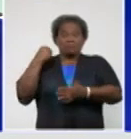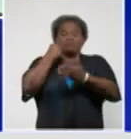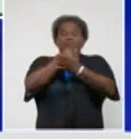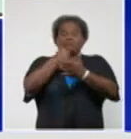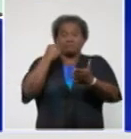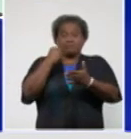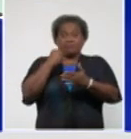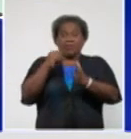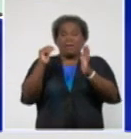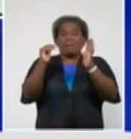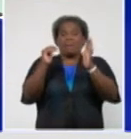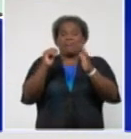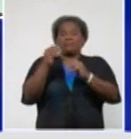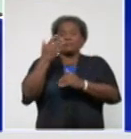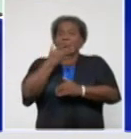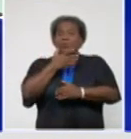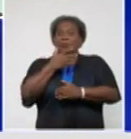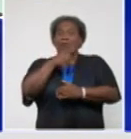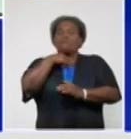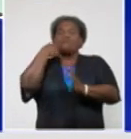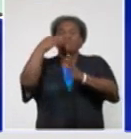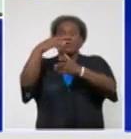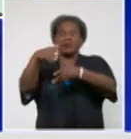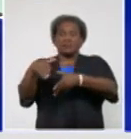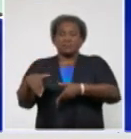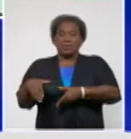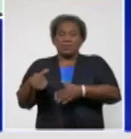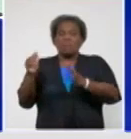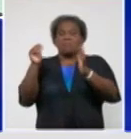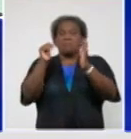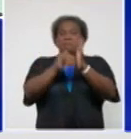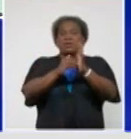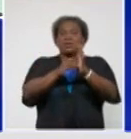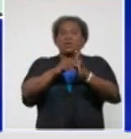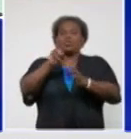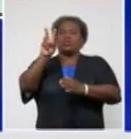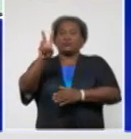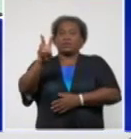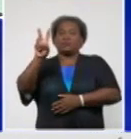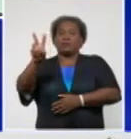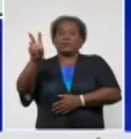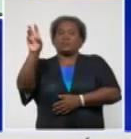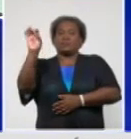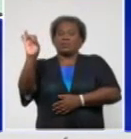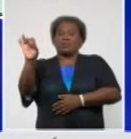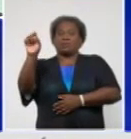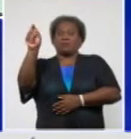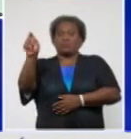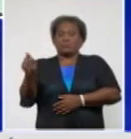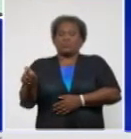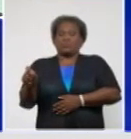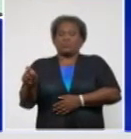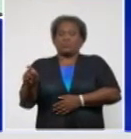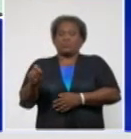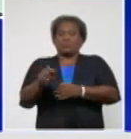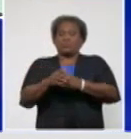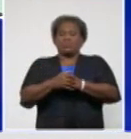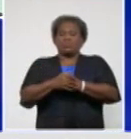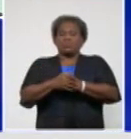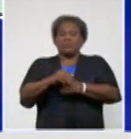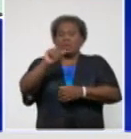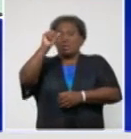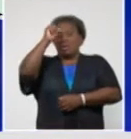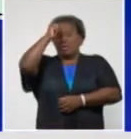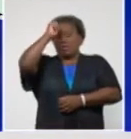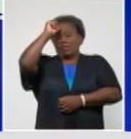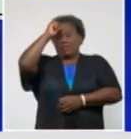77,472 fatalities, with 1,201 reported yesterday. Then Brazil with